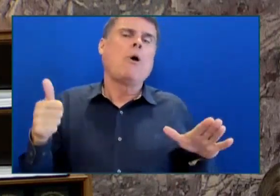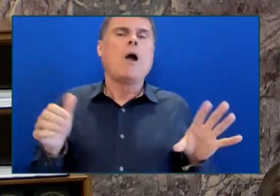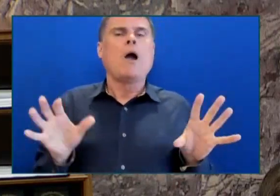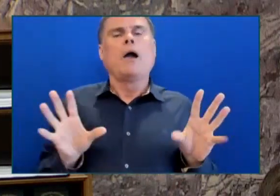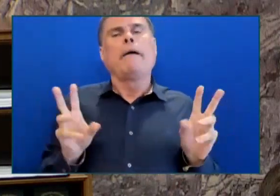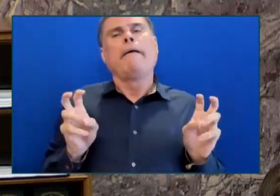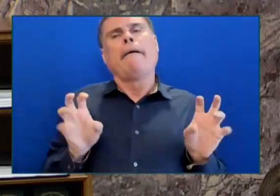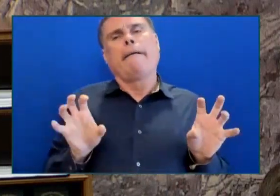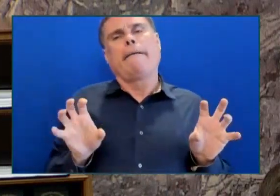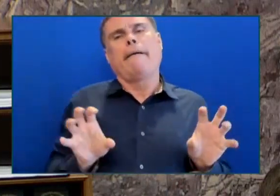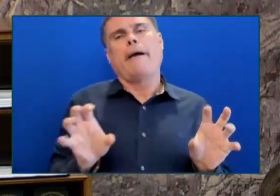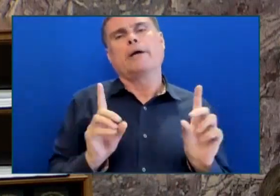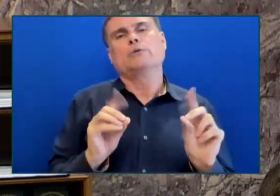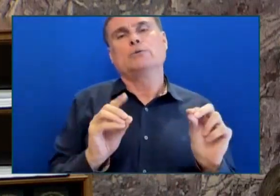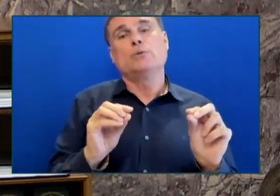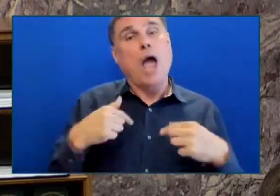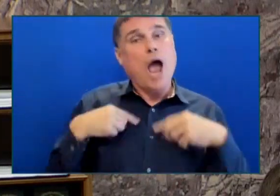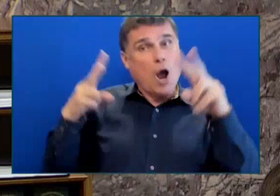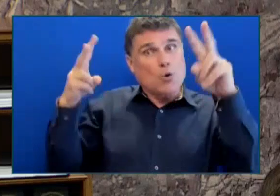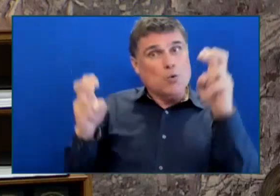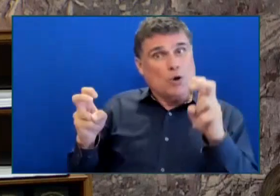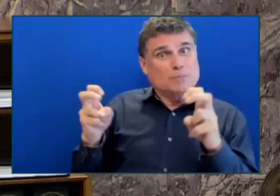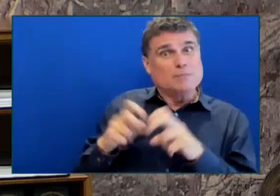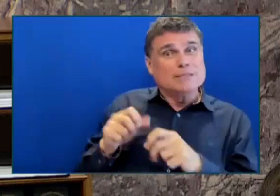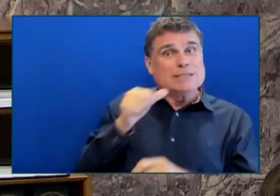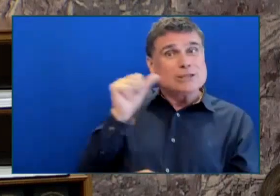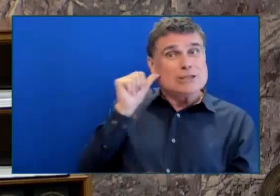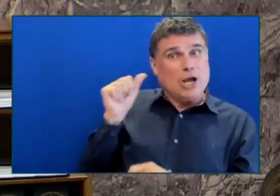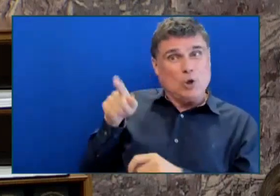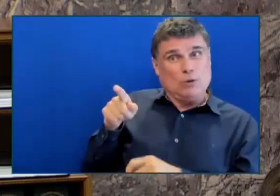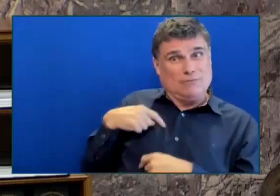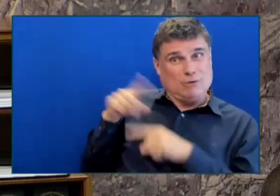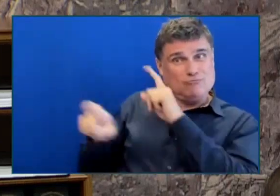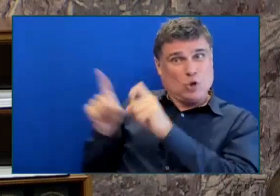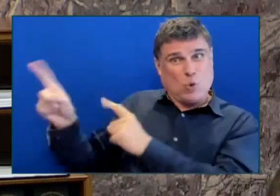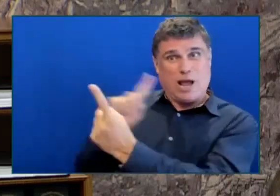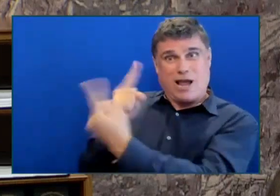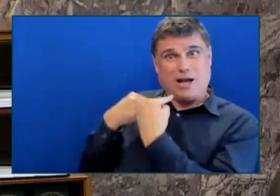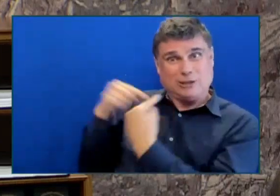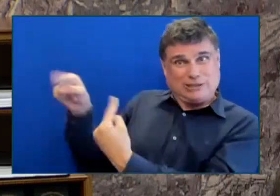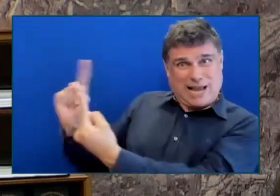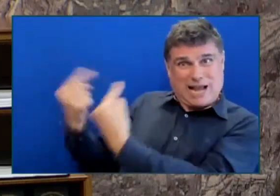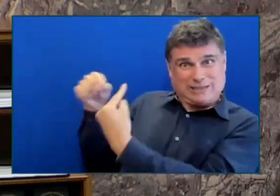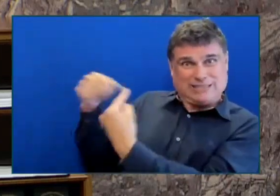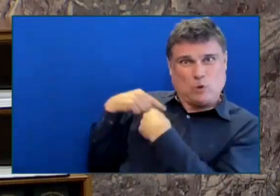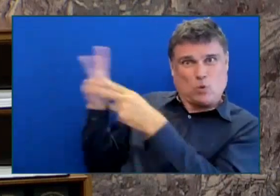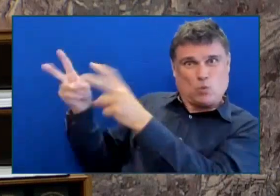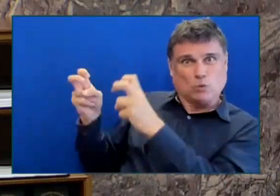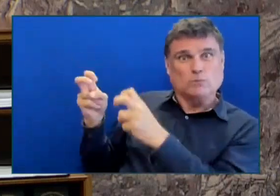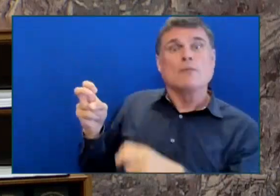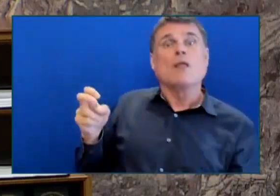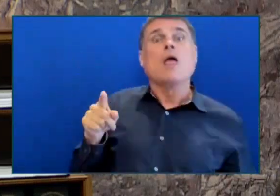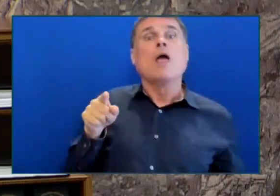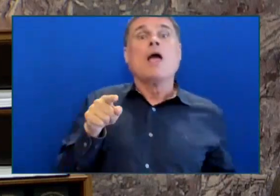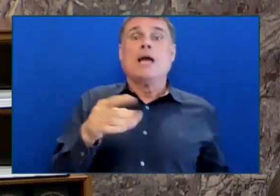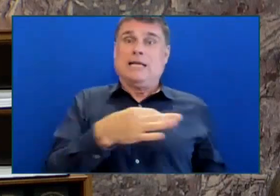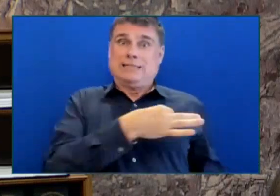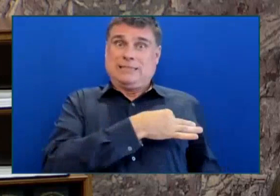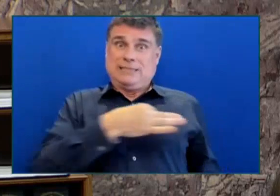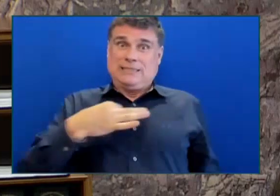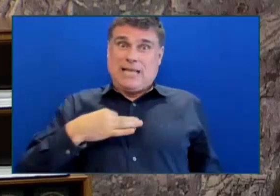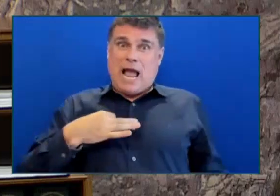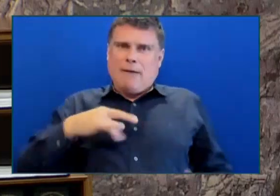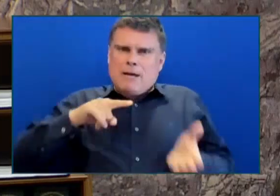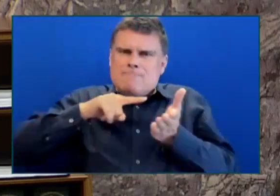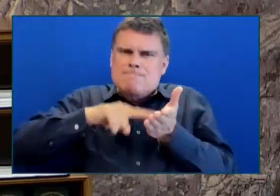made sure immediately that staff stopped any additional funding that may be going to Atira." End of quote. Once again, trying